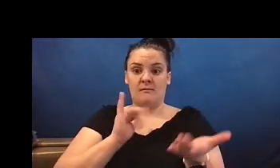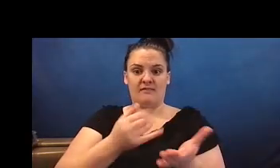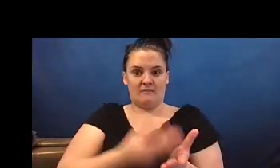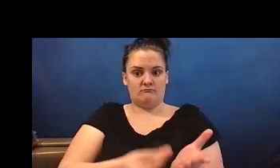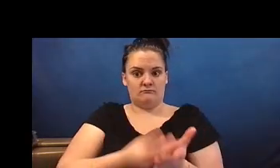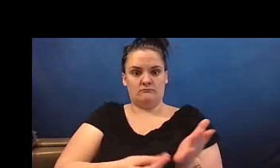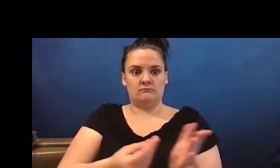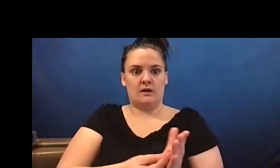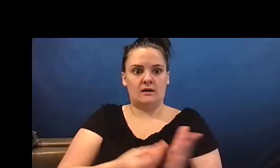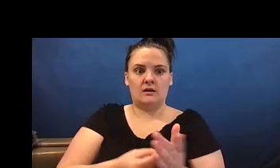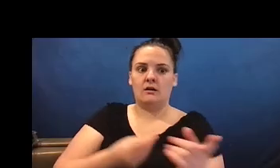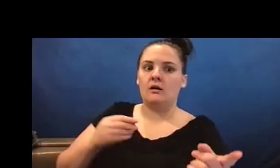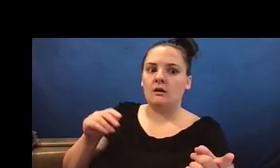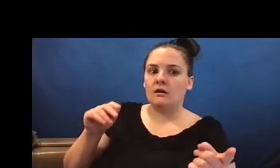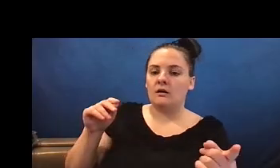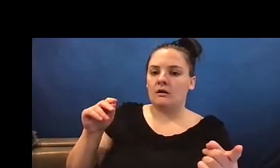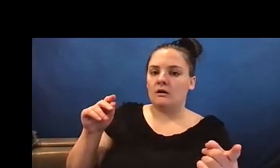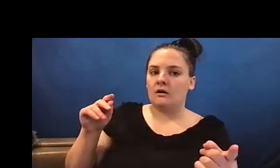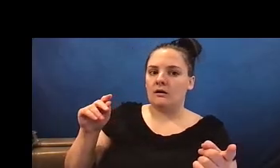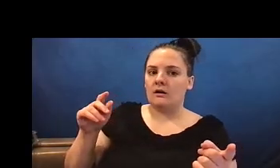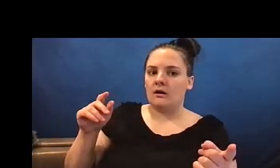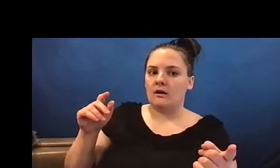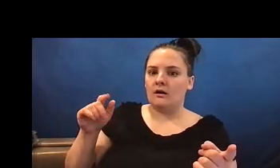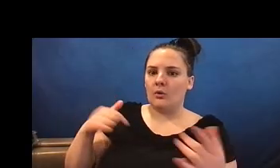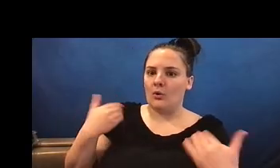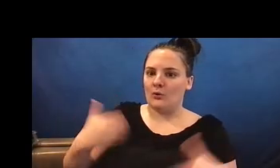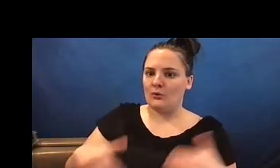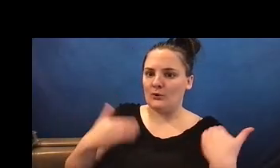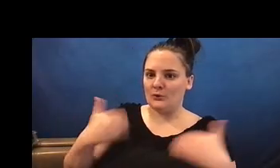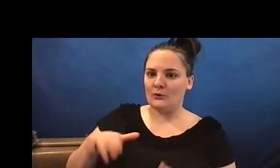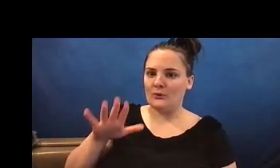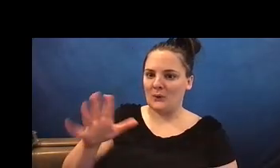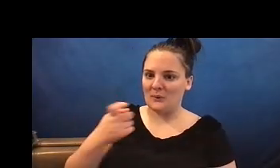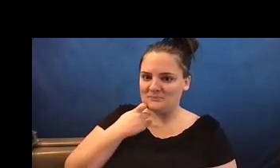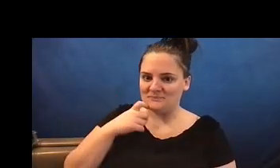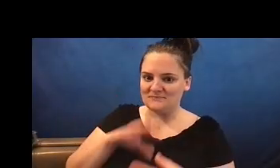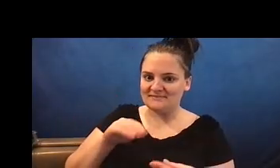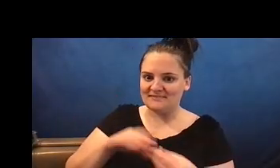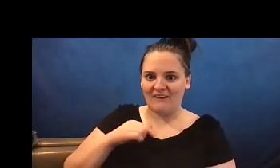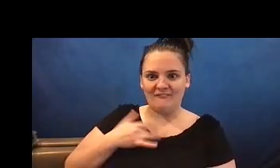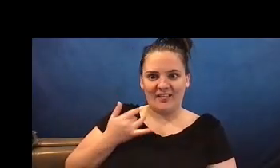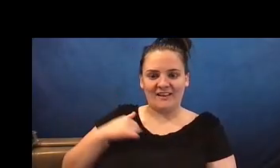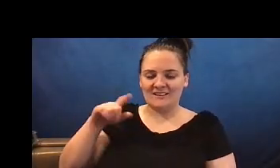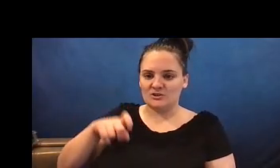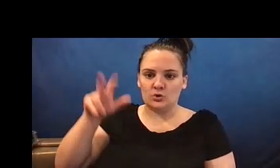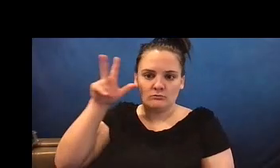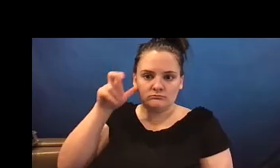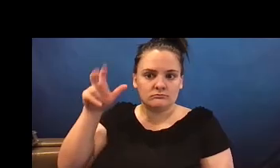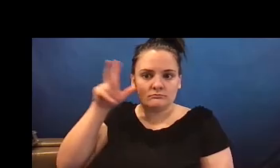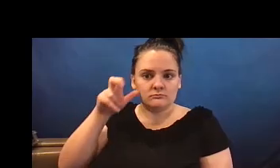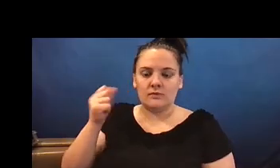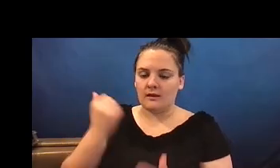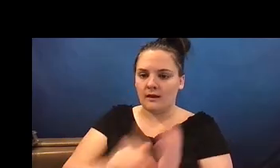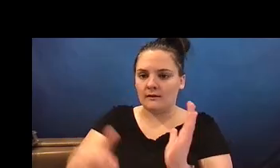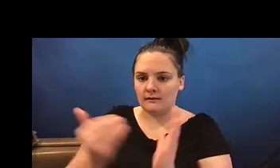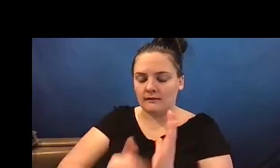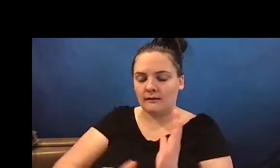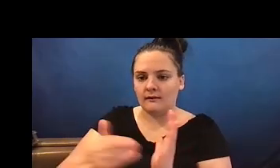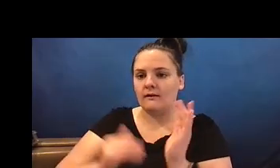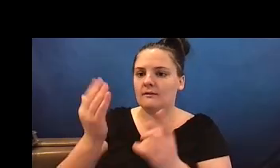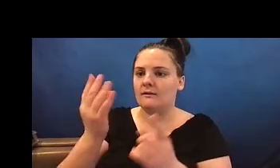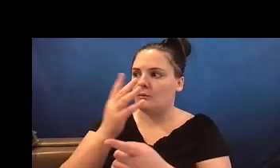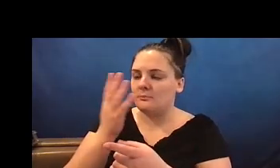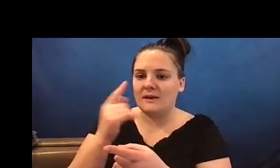Rob, I feel like I need to play that recording of what you just said over and over again, because you hit on so many things. There is enough